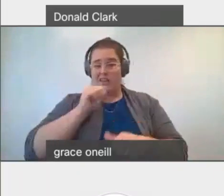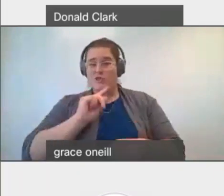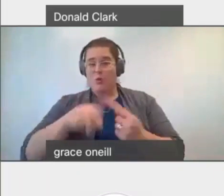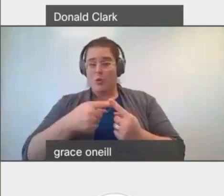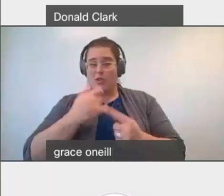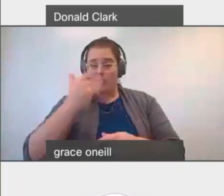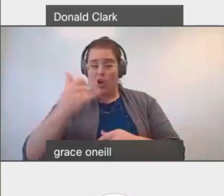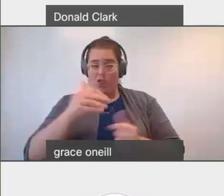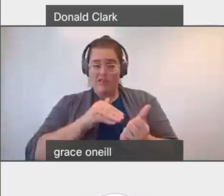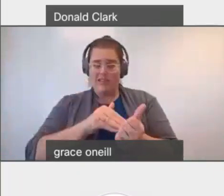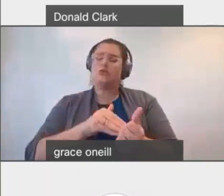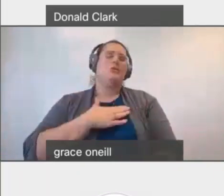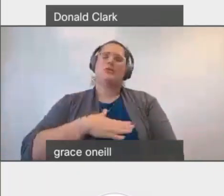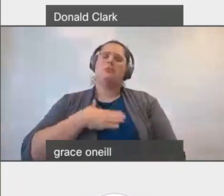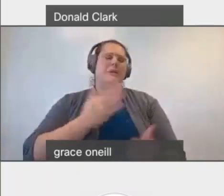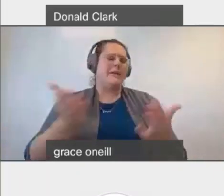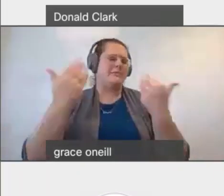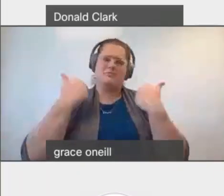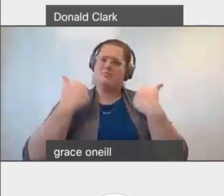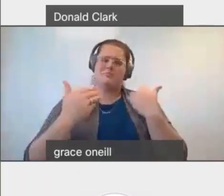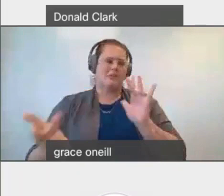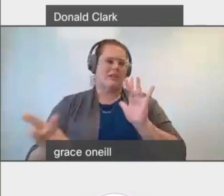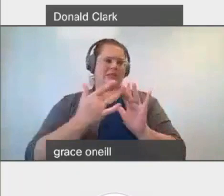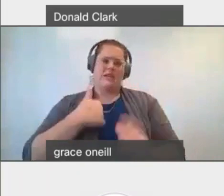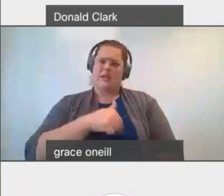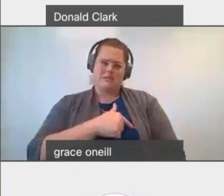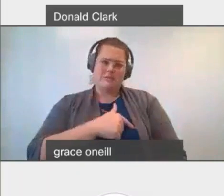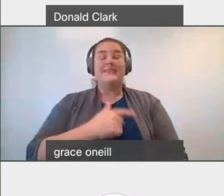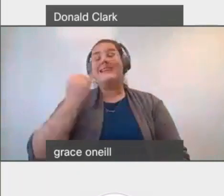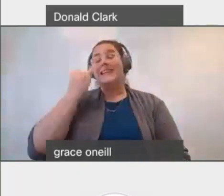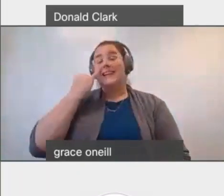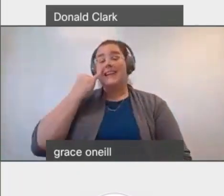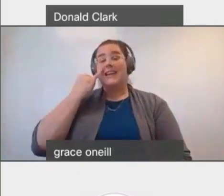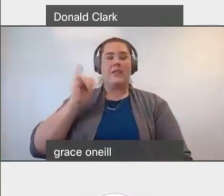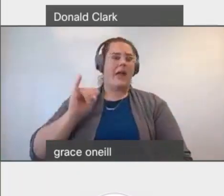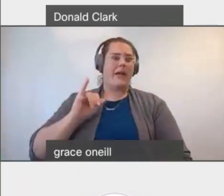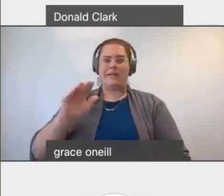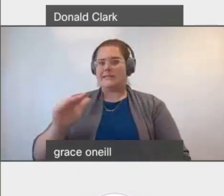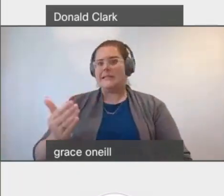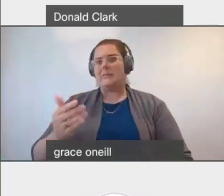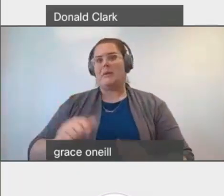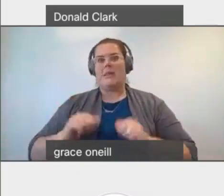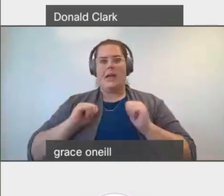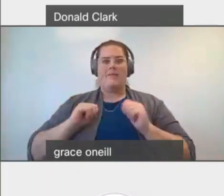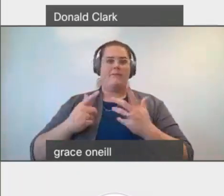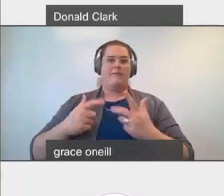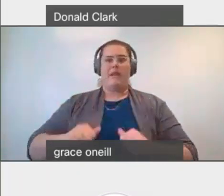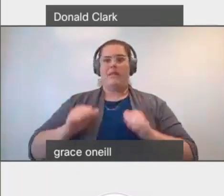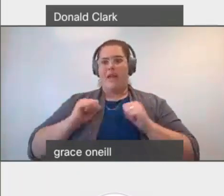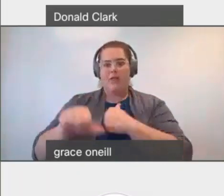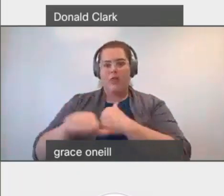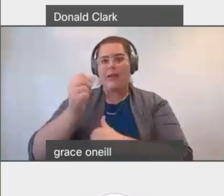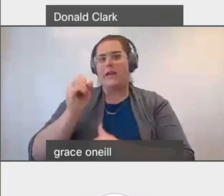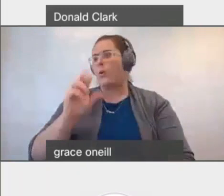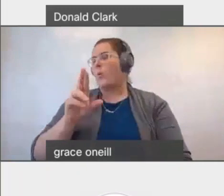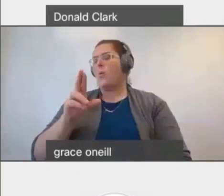questions, the only reason you wouldn't is if it's a life-threatening or limb-threatening issue where you would normally call 911. But we are working out